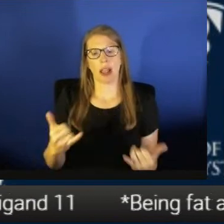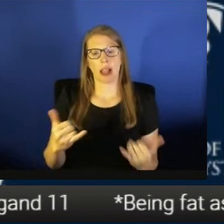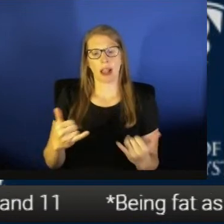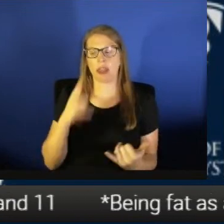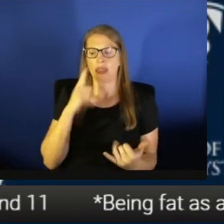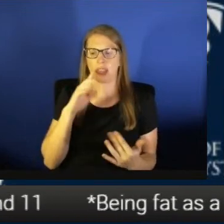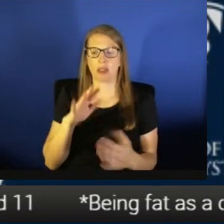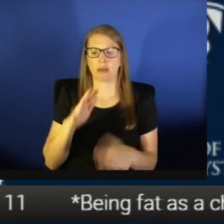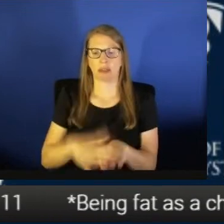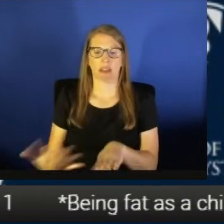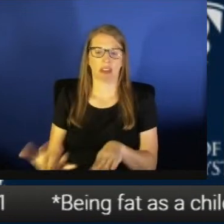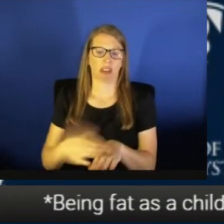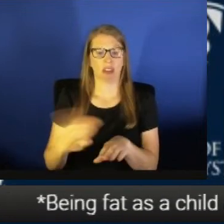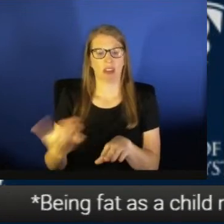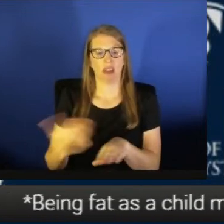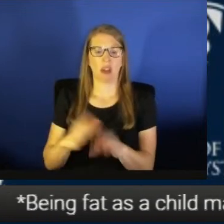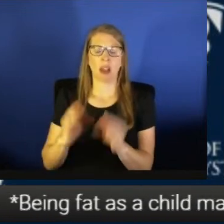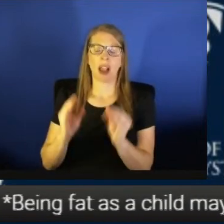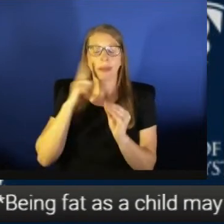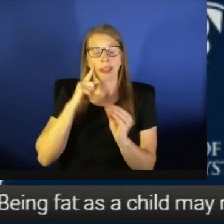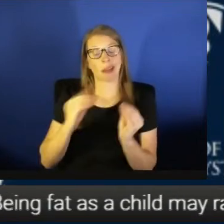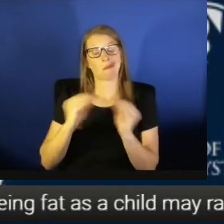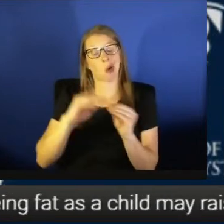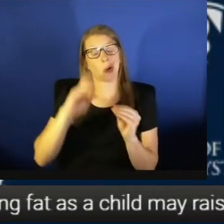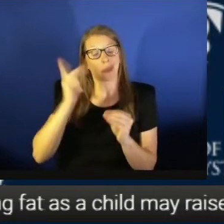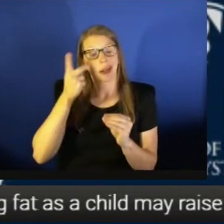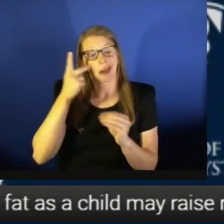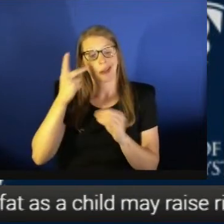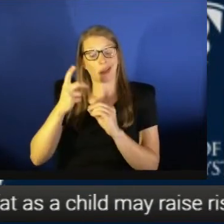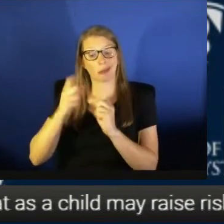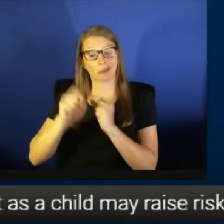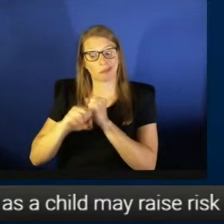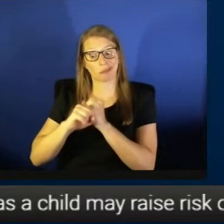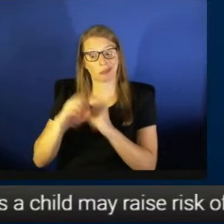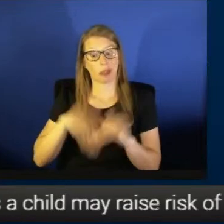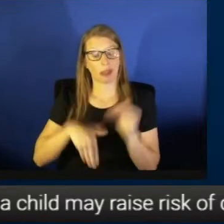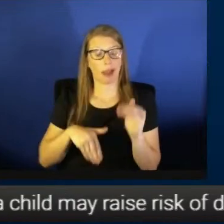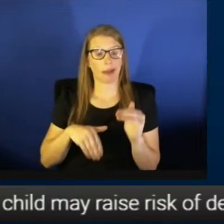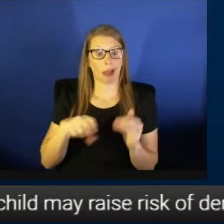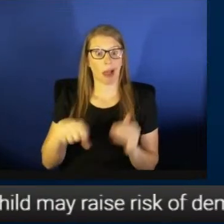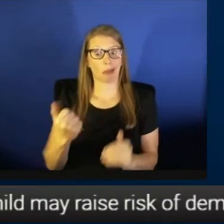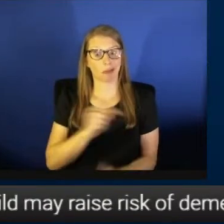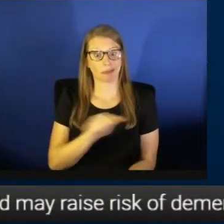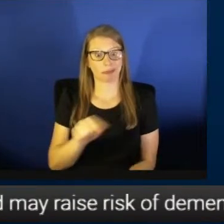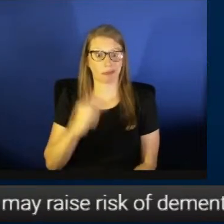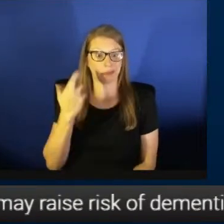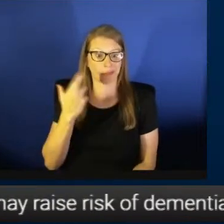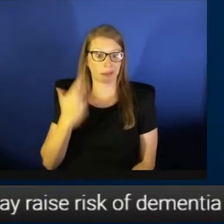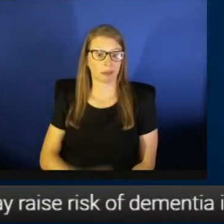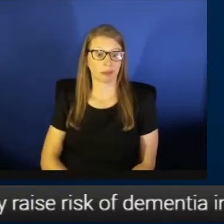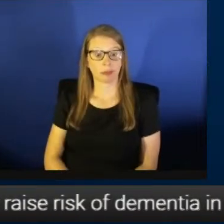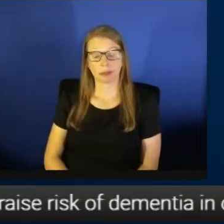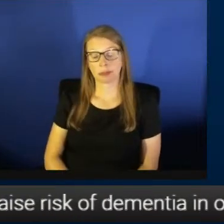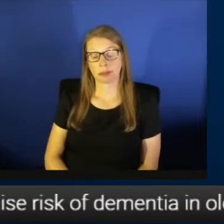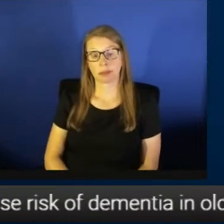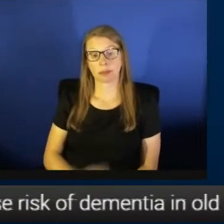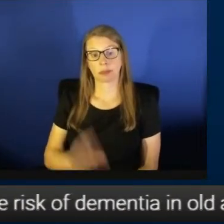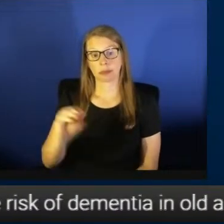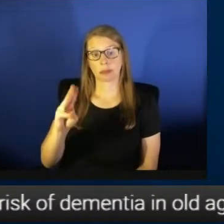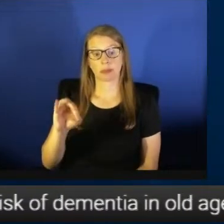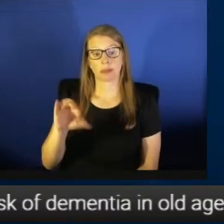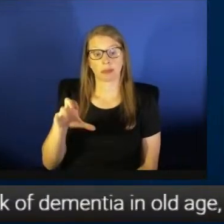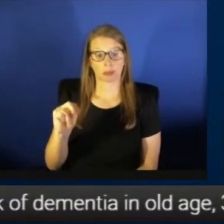forth, but it was probably more of a political ploy than anything at all. Another question for you. Omicron, it's heard to be less likely to